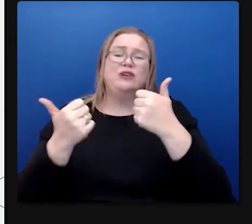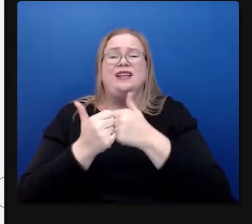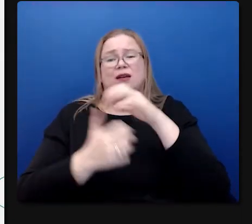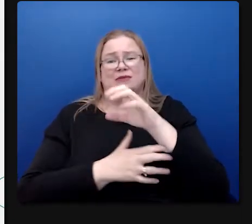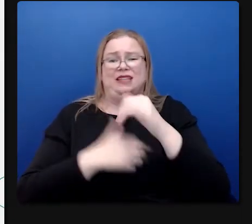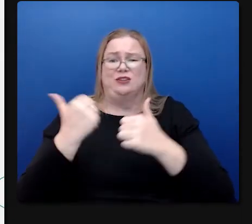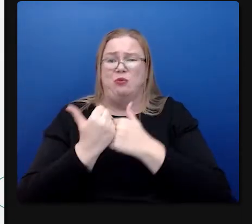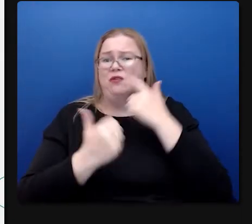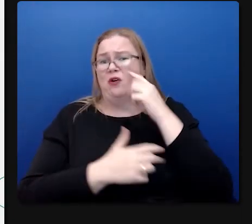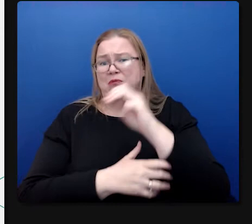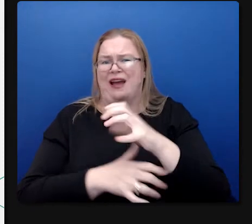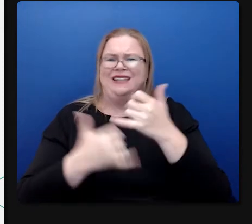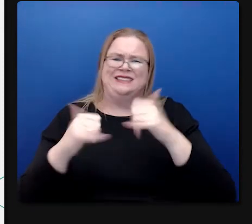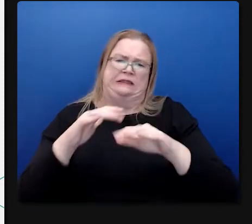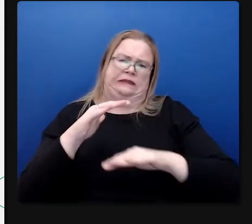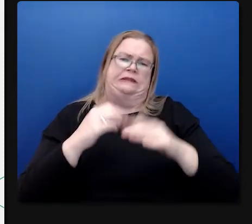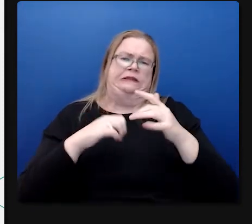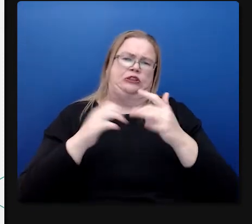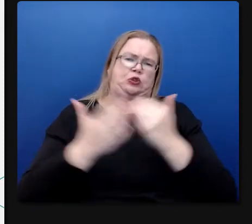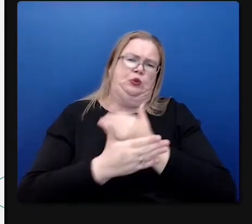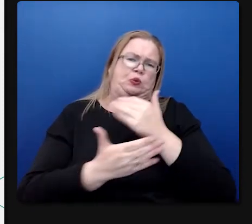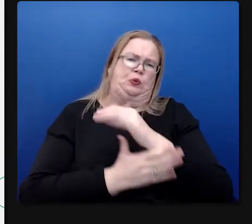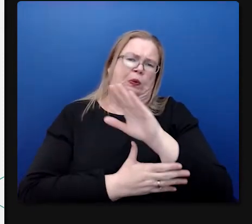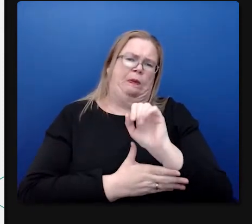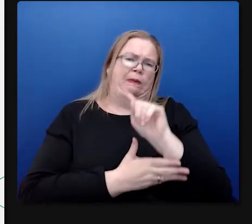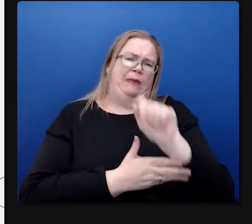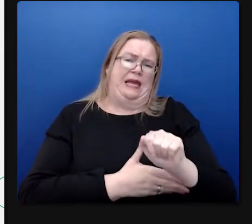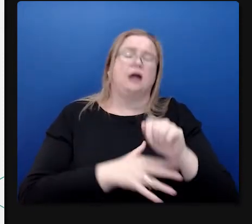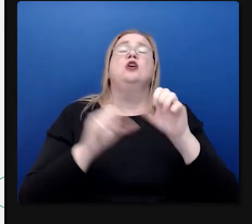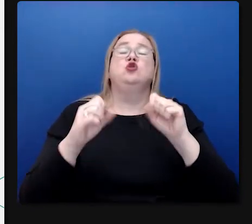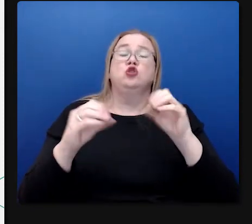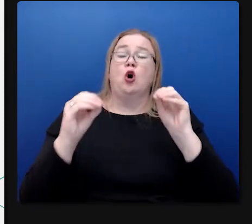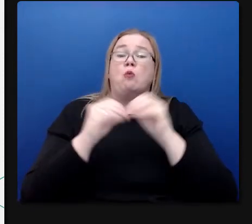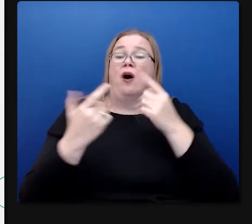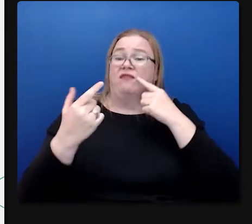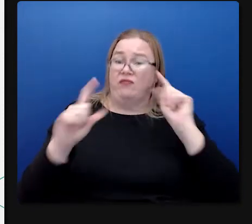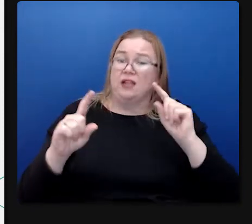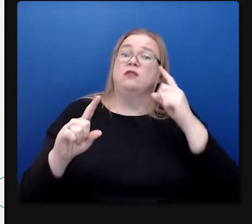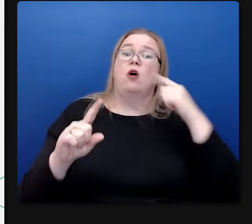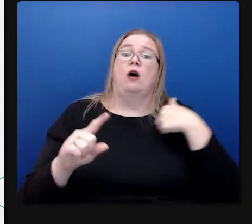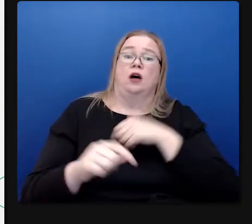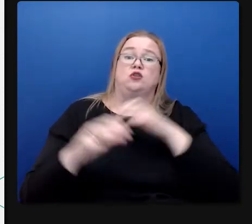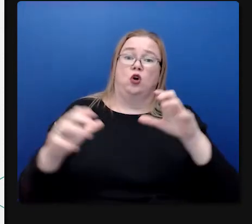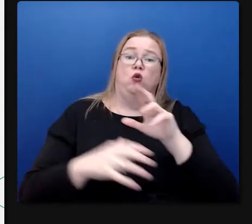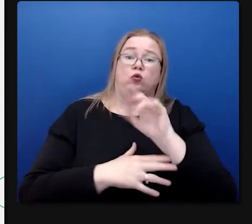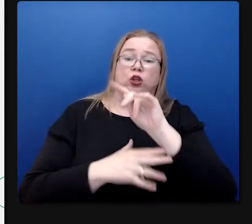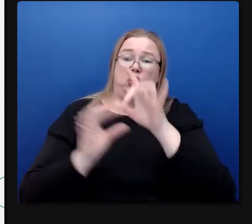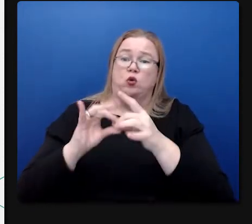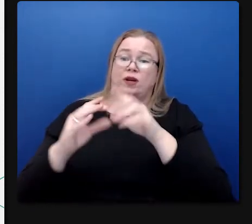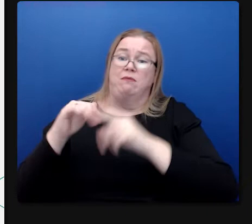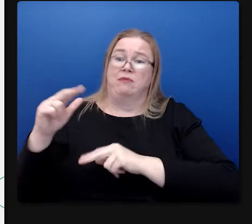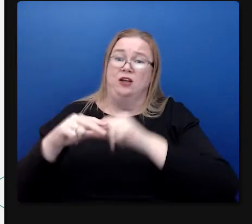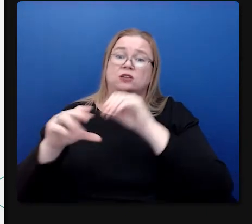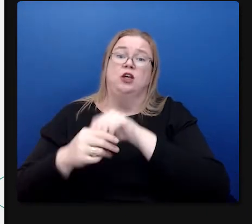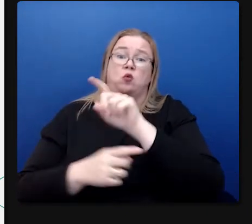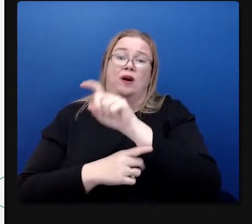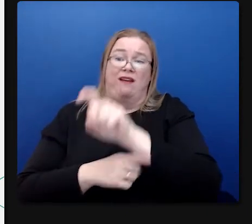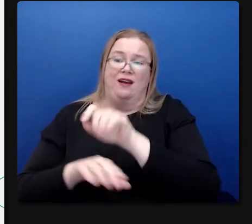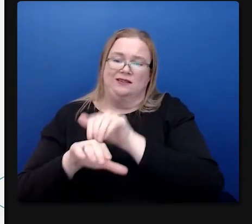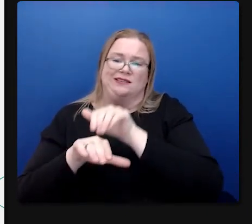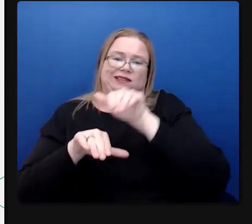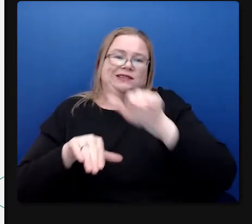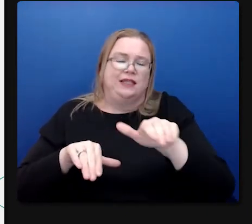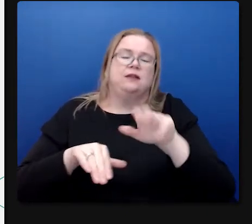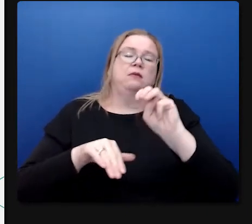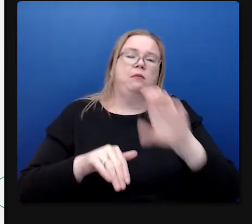game CI support for Mac is still very much in beta. So it's going to be much more effective for us to do the Unity build in Linux, send that